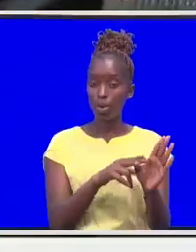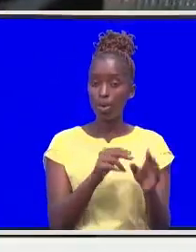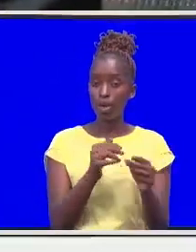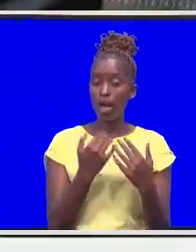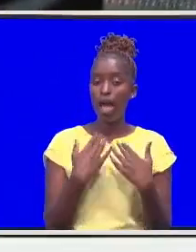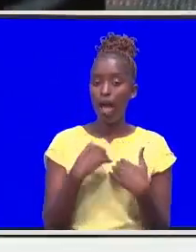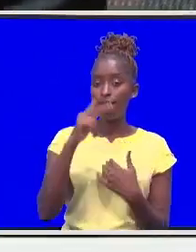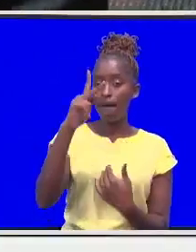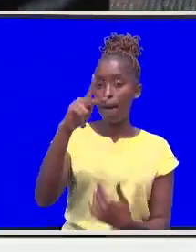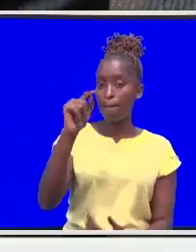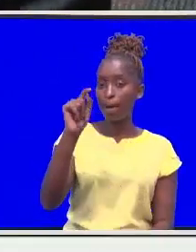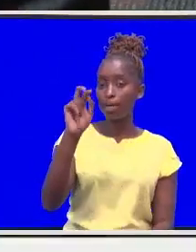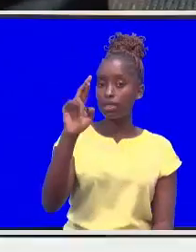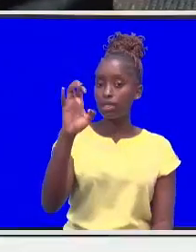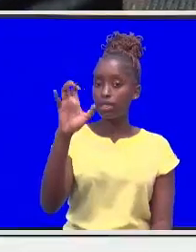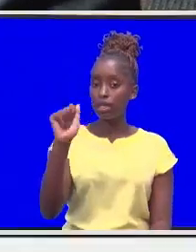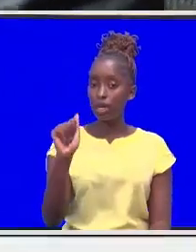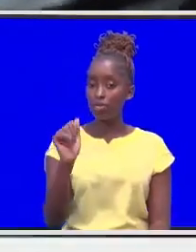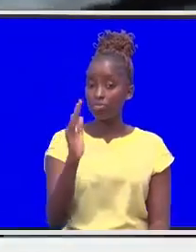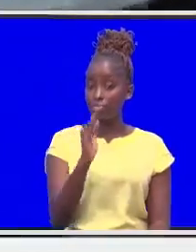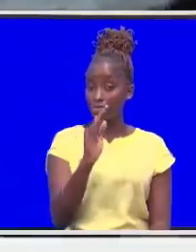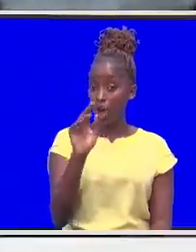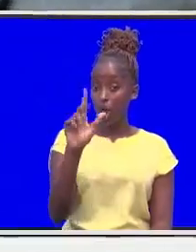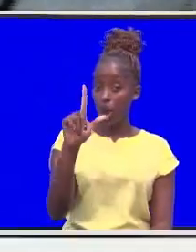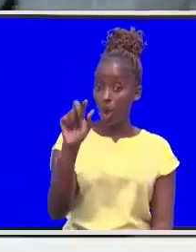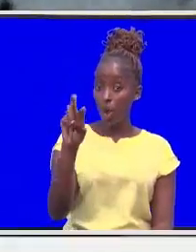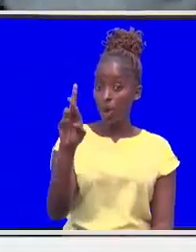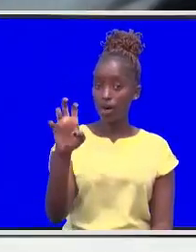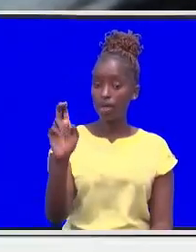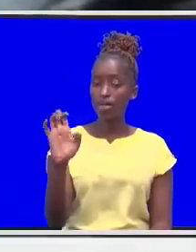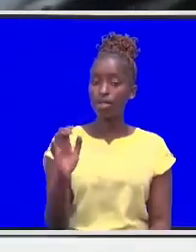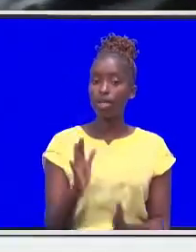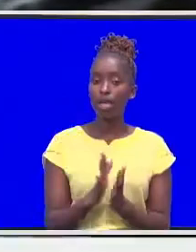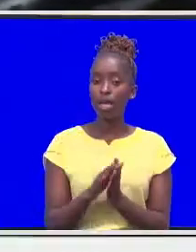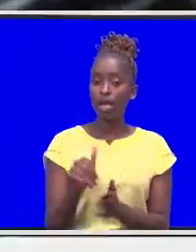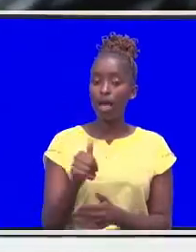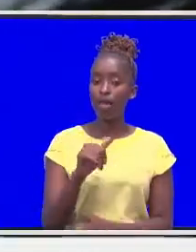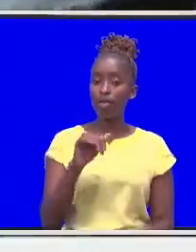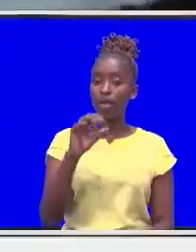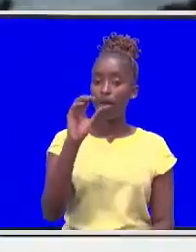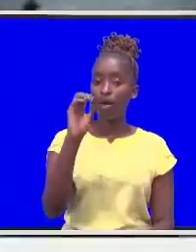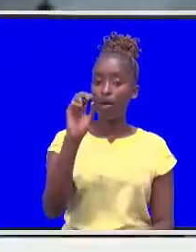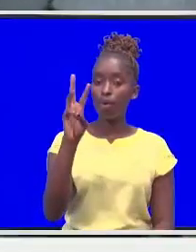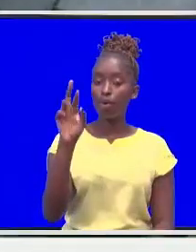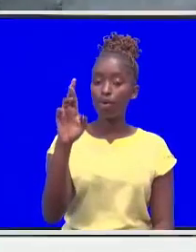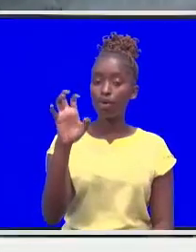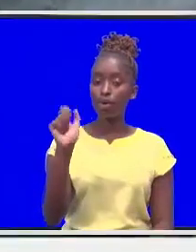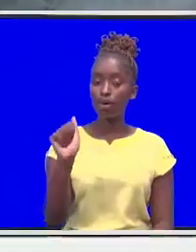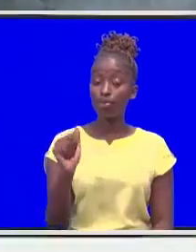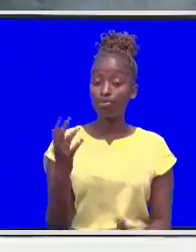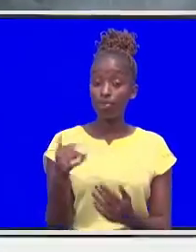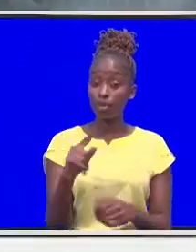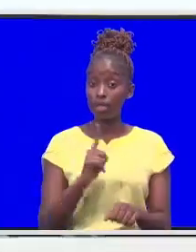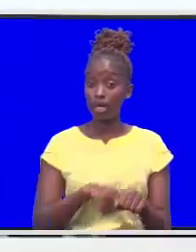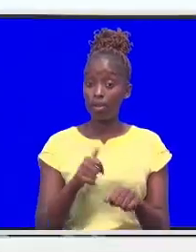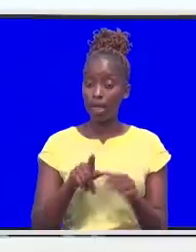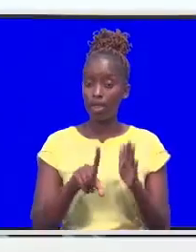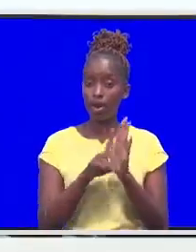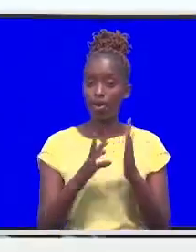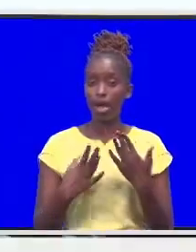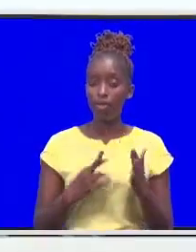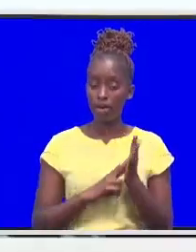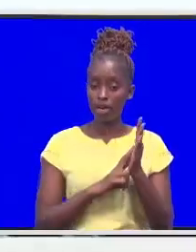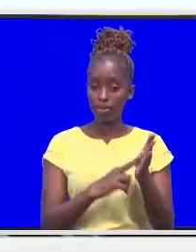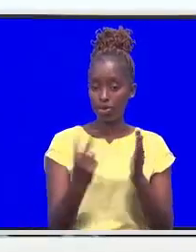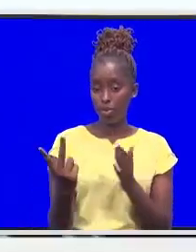Patricia Nyaundi, Lawrence Mugambi and Chacha Mwita, where lawyers Peter Wanyama and Elish Ngoya represented the two parties. Can